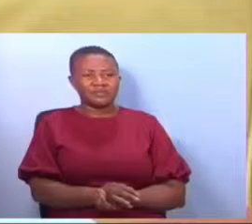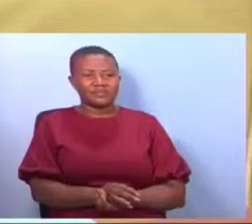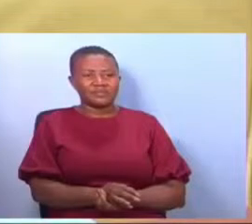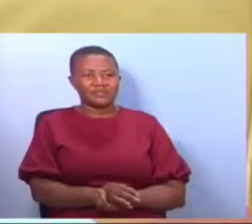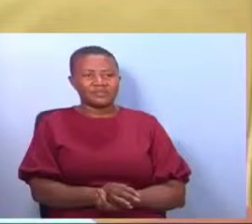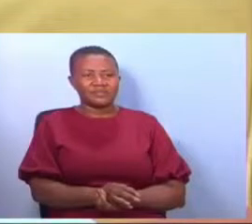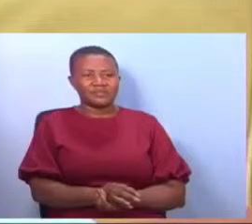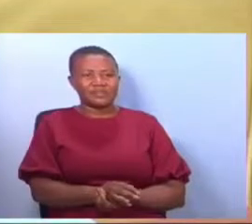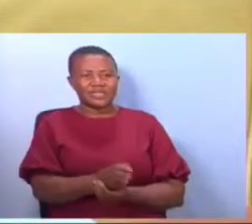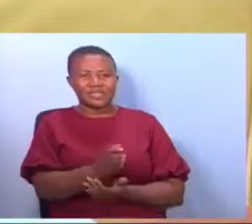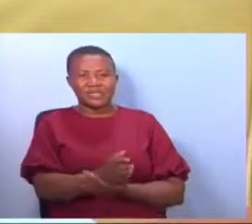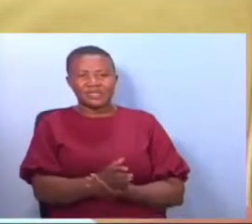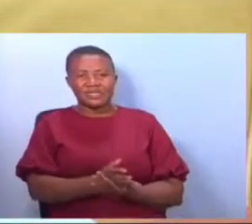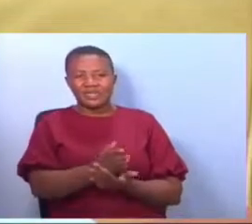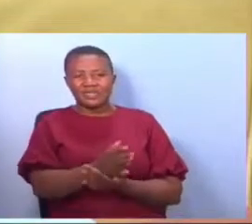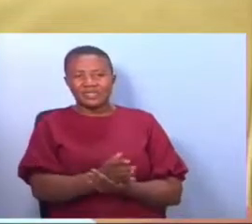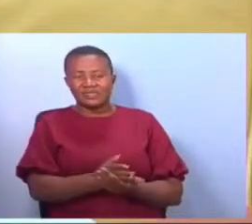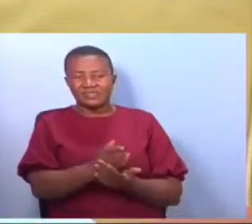chamber